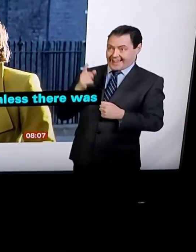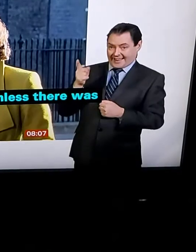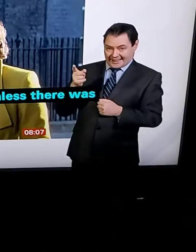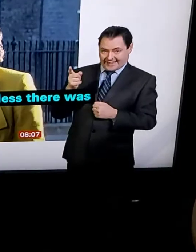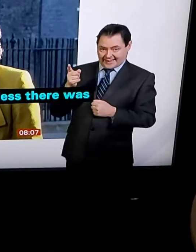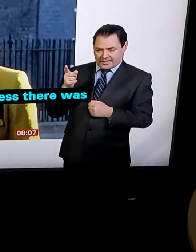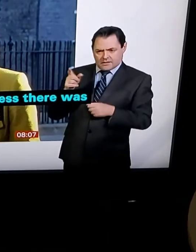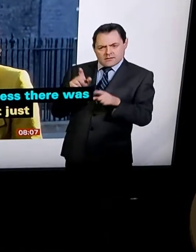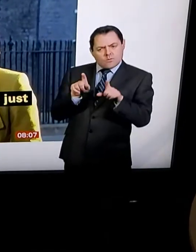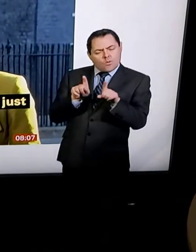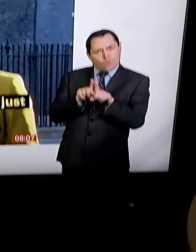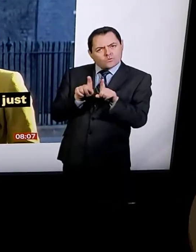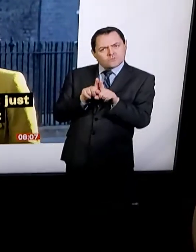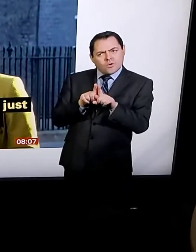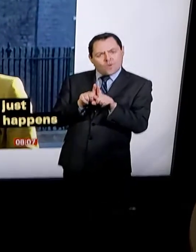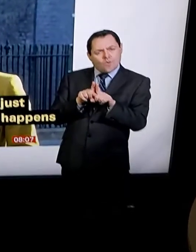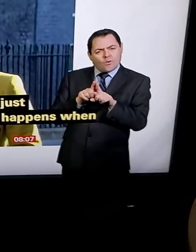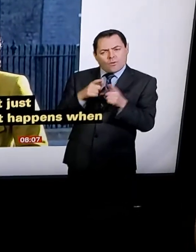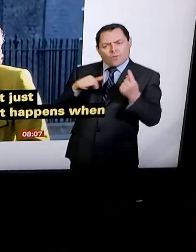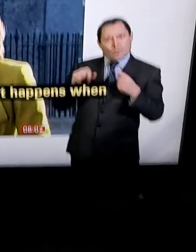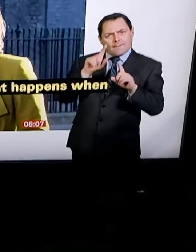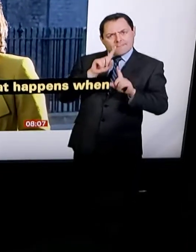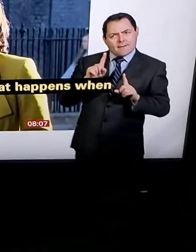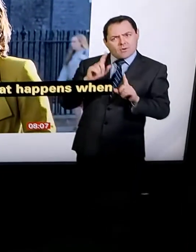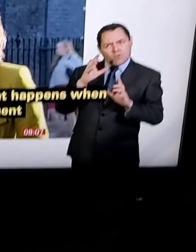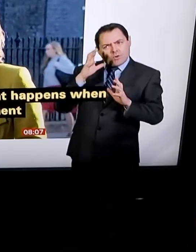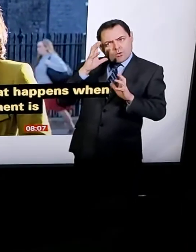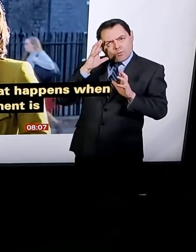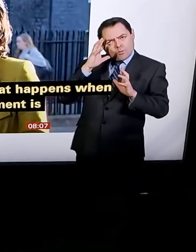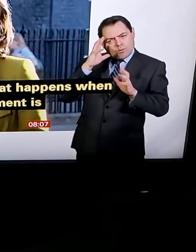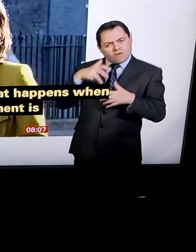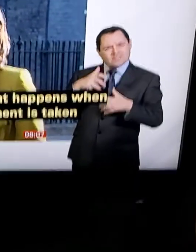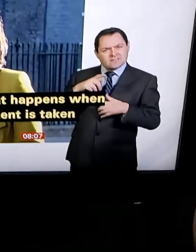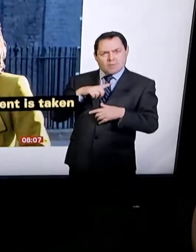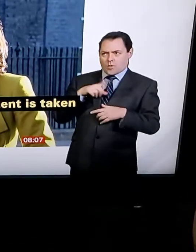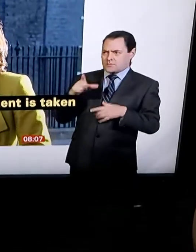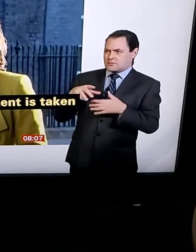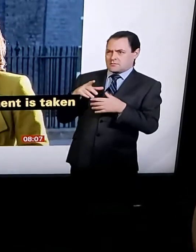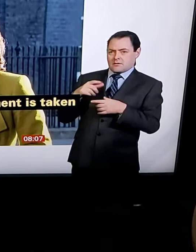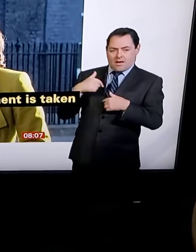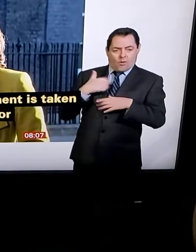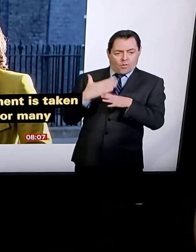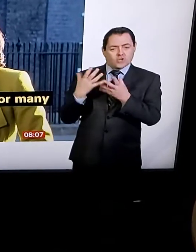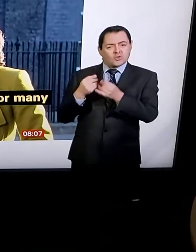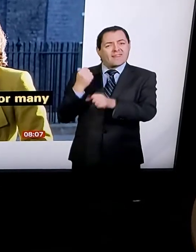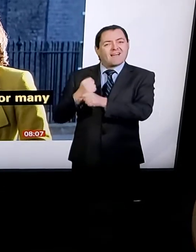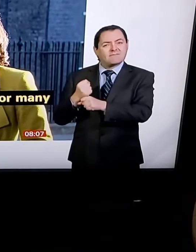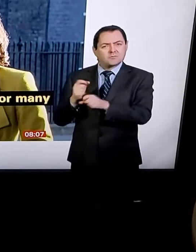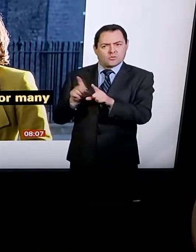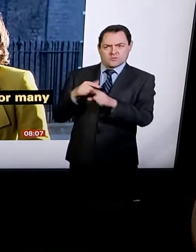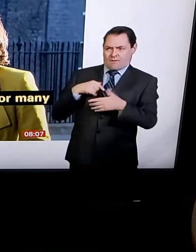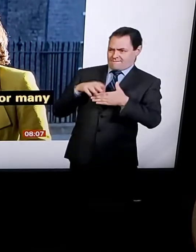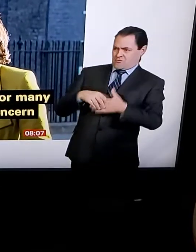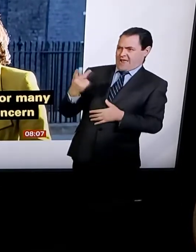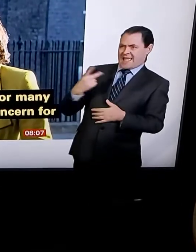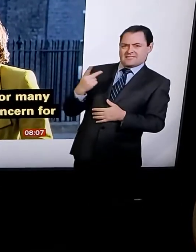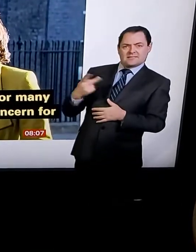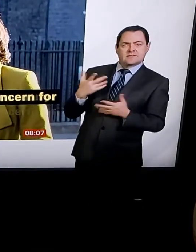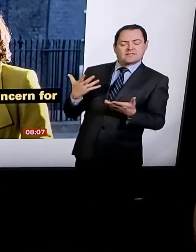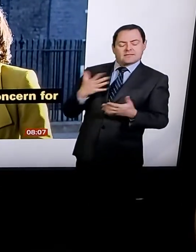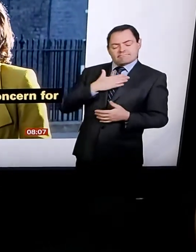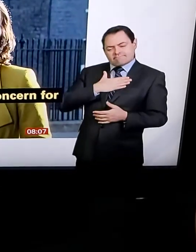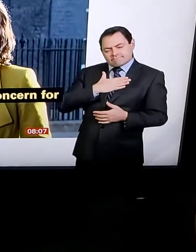but for a lot of people there's real concern for someone who is a colleague, for some a friend. So we've heard sort of tweets and messages of support